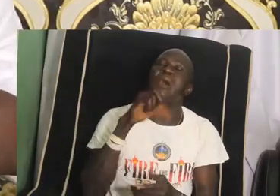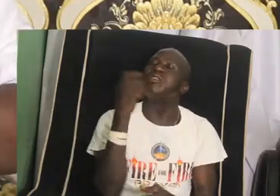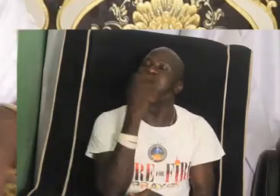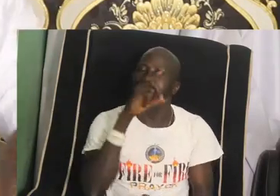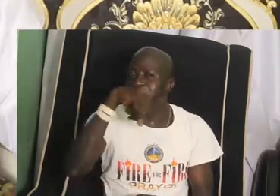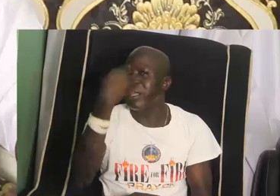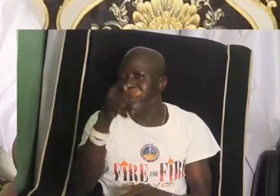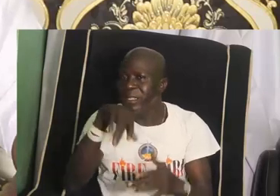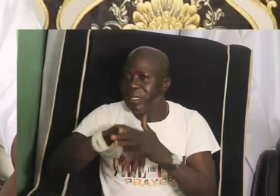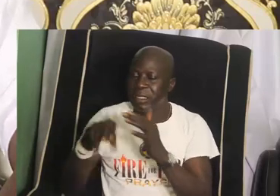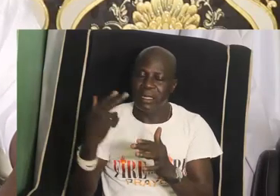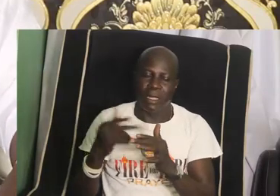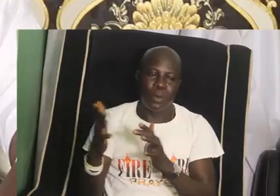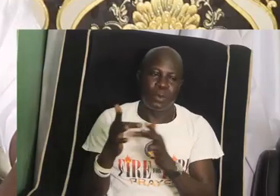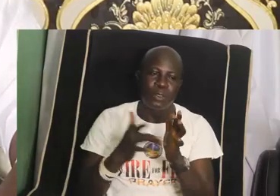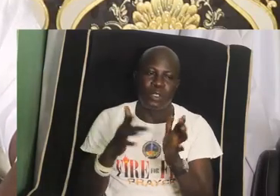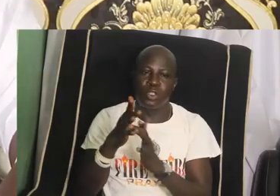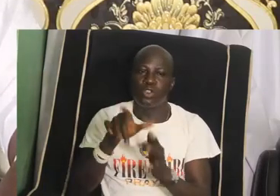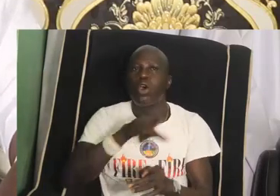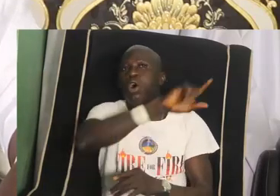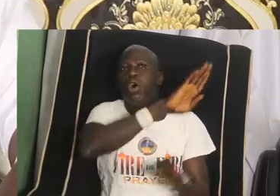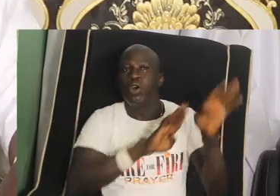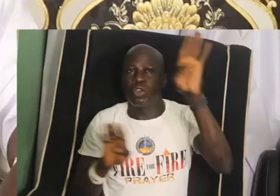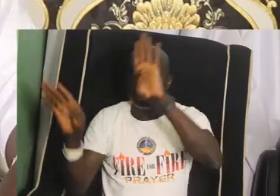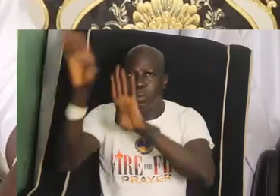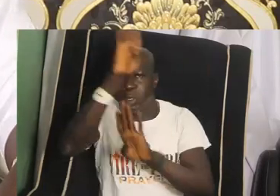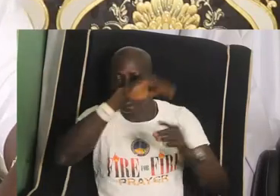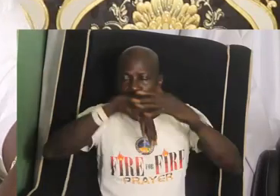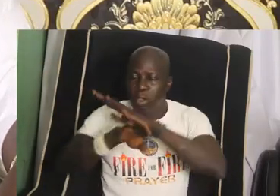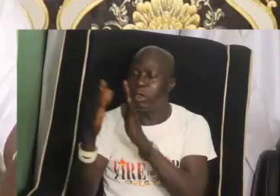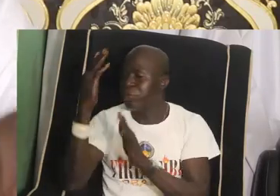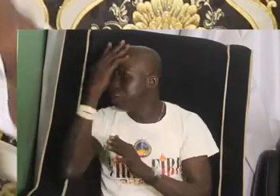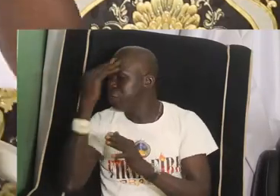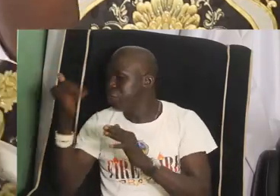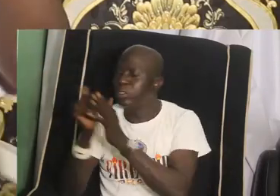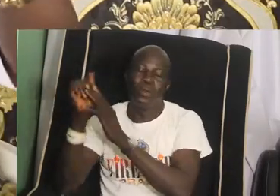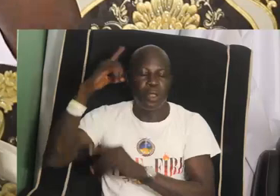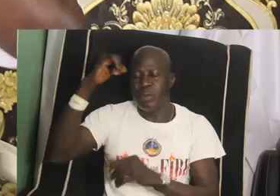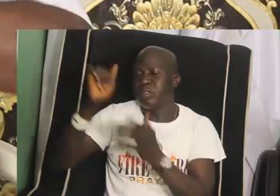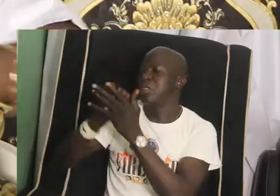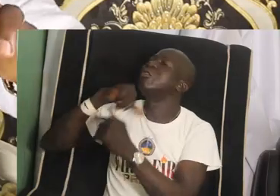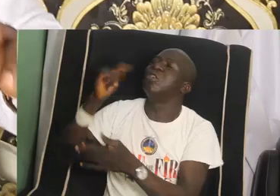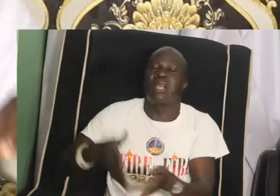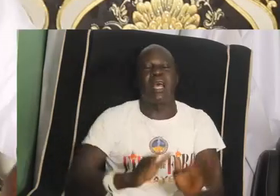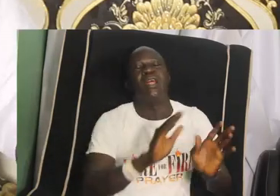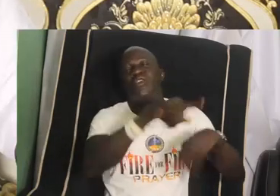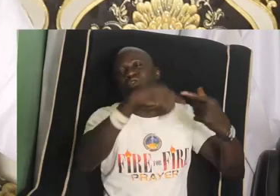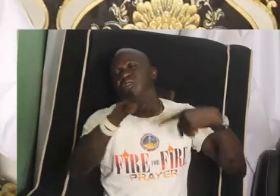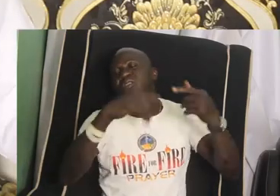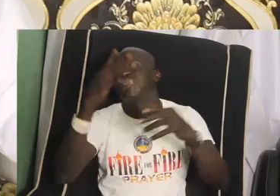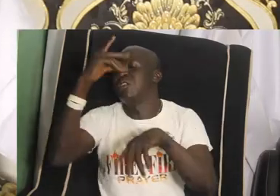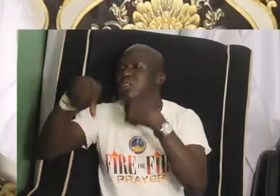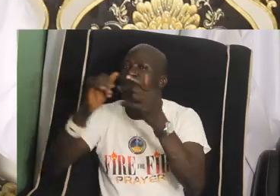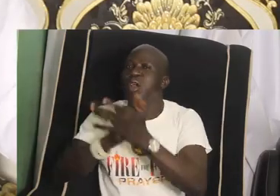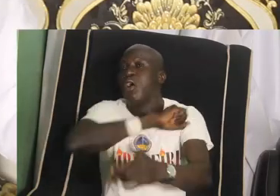mi. I authorize. Ni oruko Jesu. In the name of Jesus. Ogun oju ala tin da oduro. Battle of the next way delaying you. Ogun oju orun ti o je olo. Battle of sleep injury